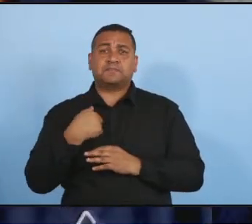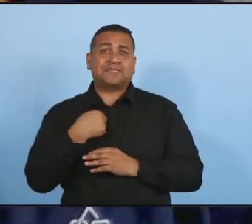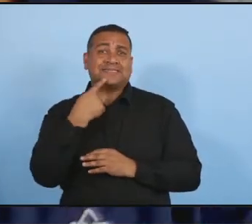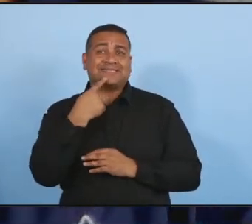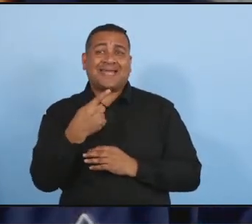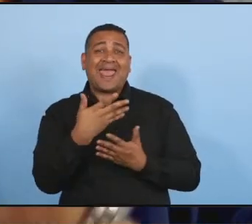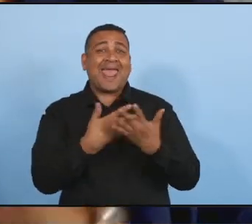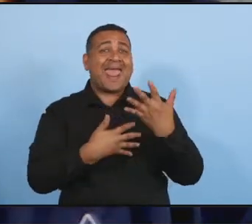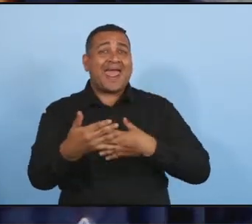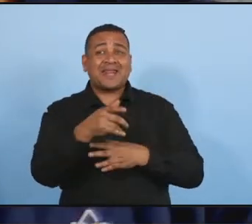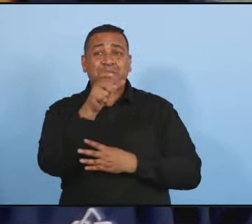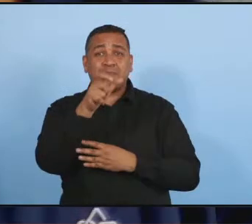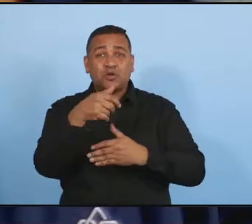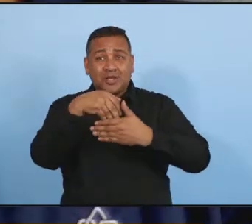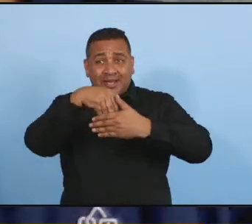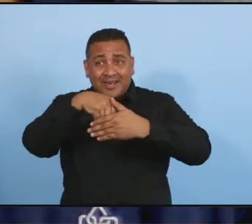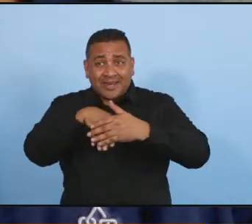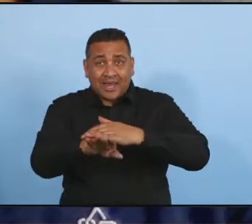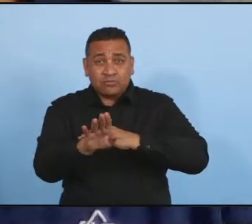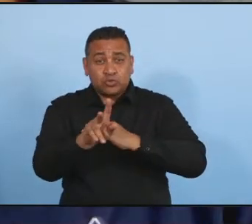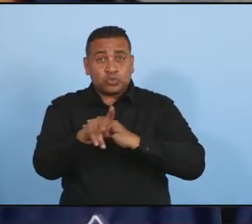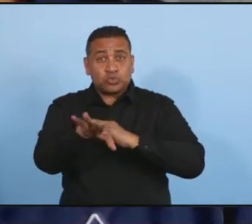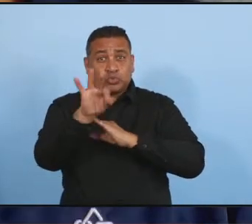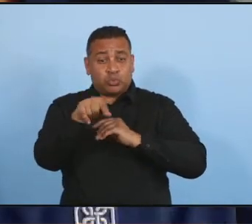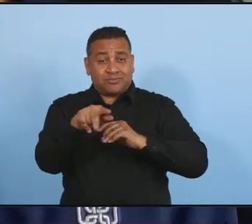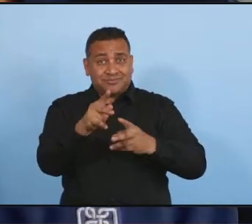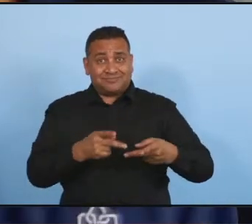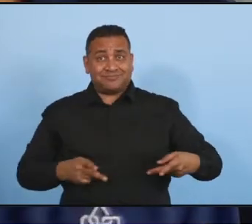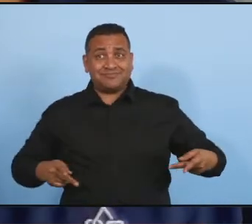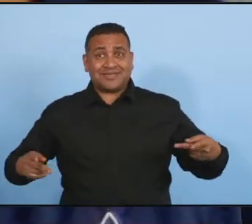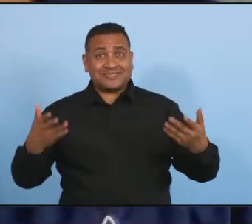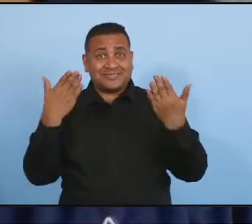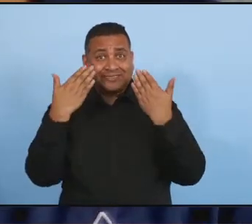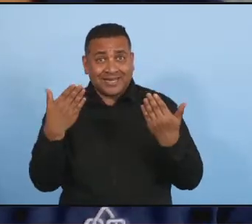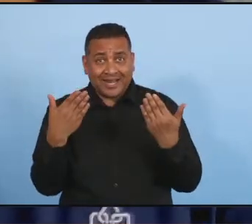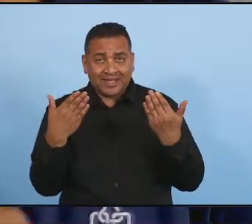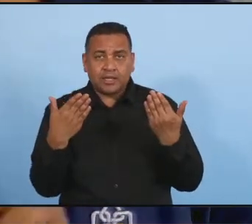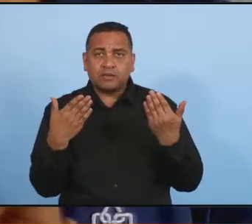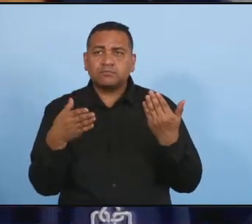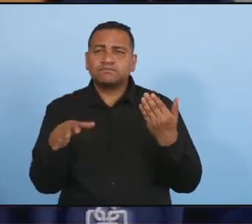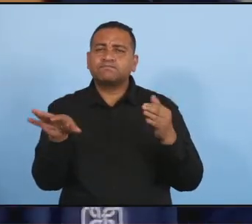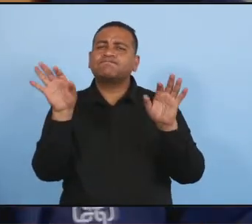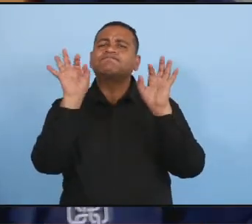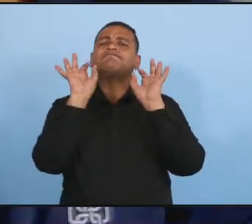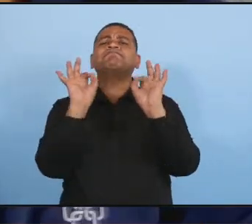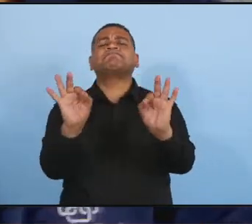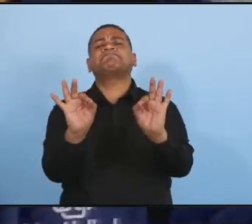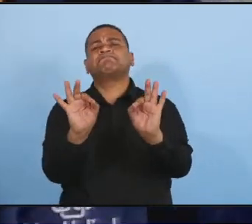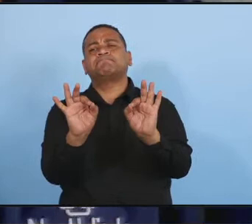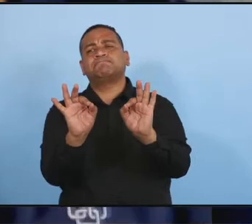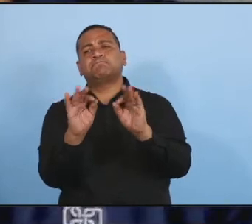here and chooses this place as the higher learning, because it is really fantastic. And more